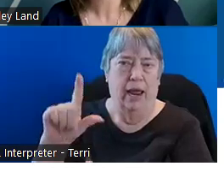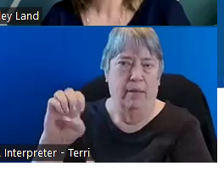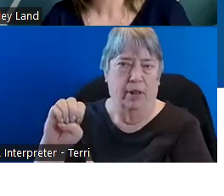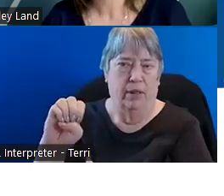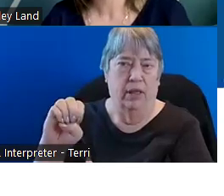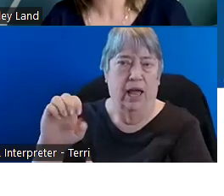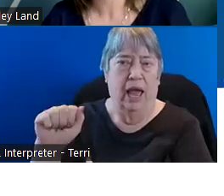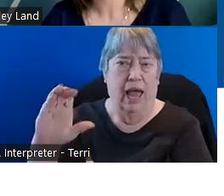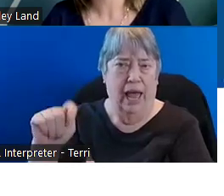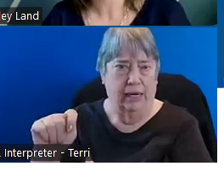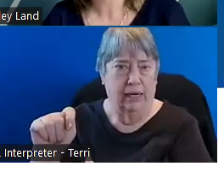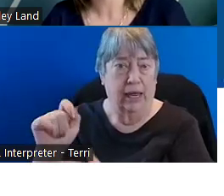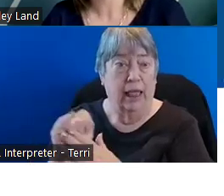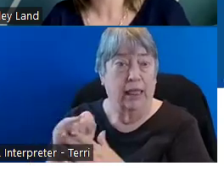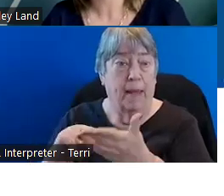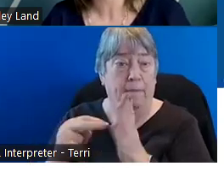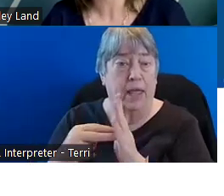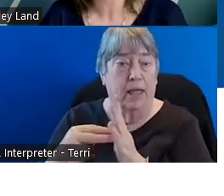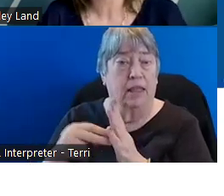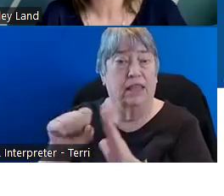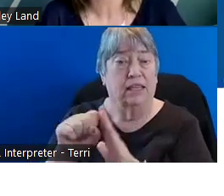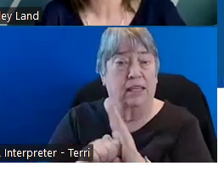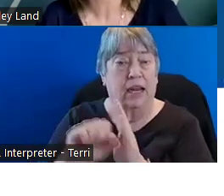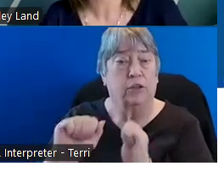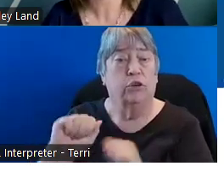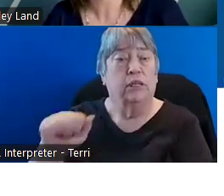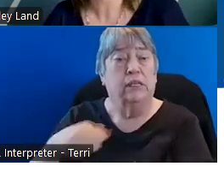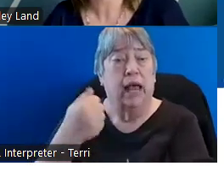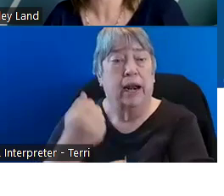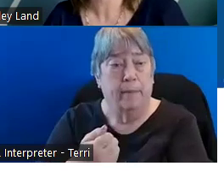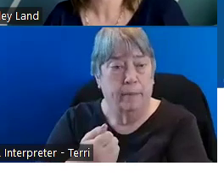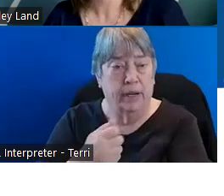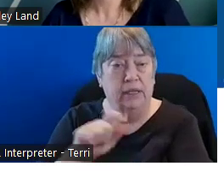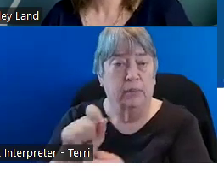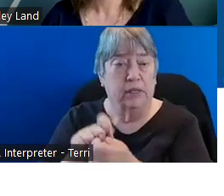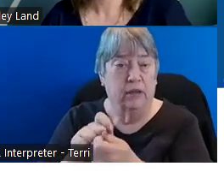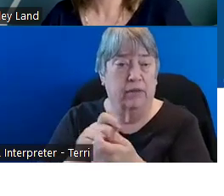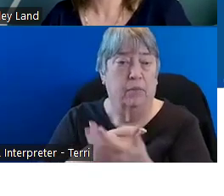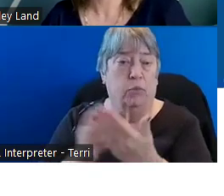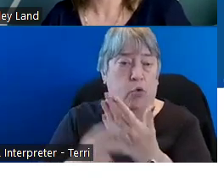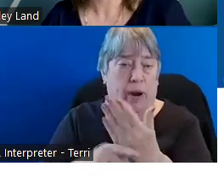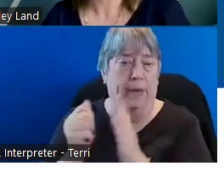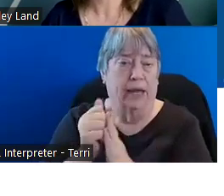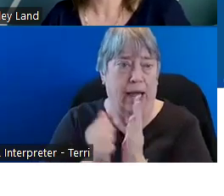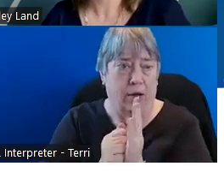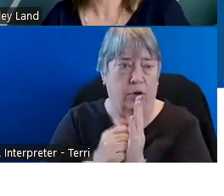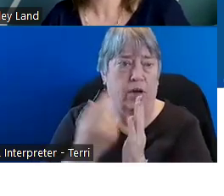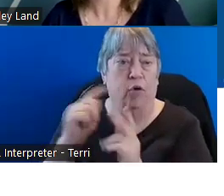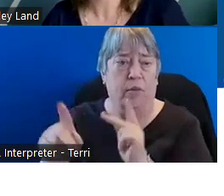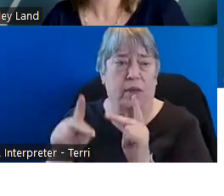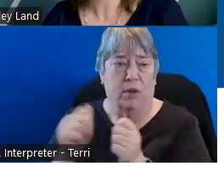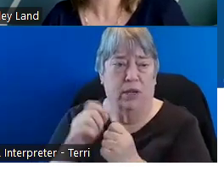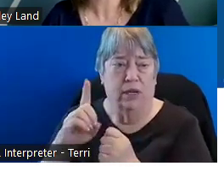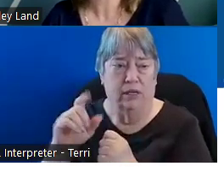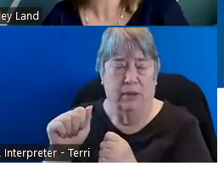new tax advantage savings program for certain individuals with disabilities. Congress created the ABLE accounts